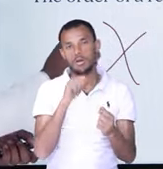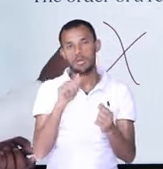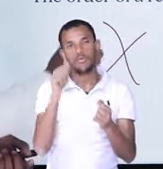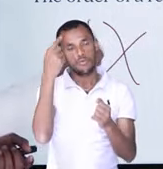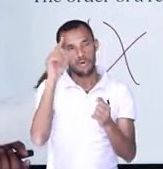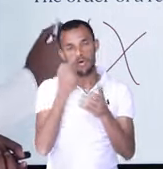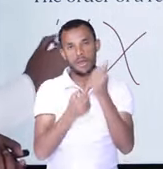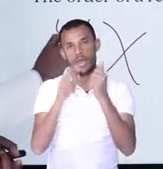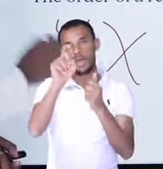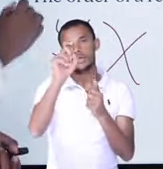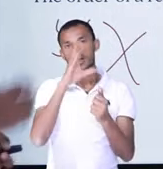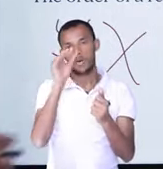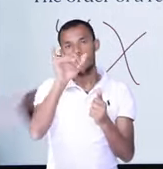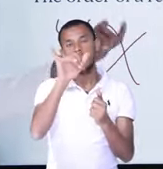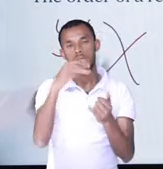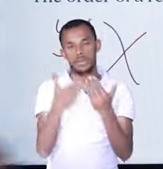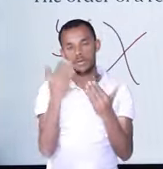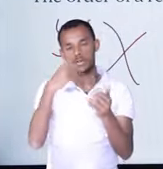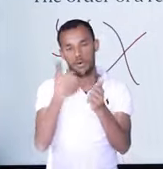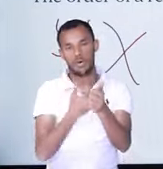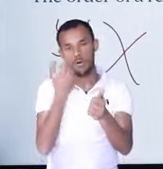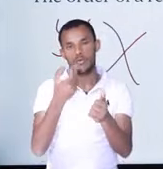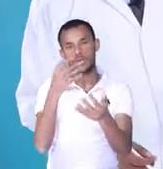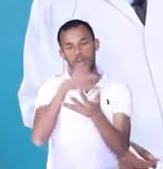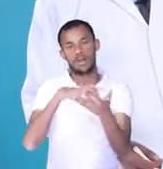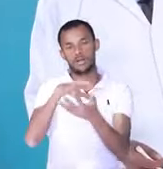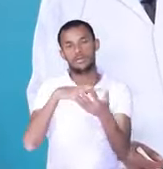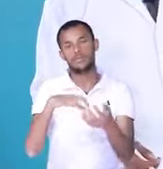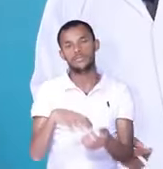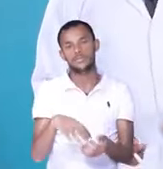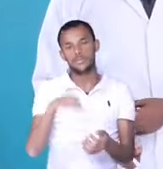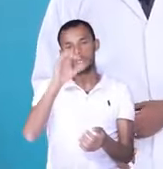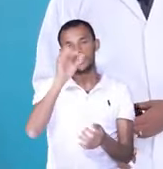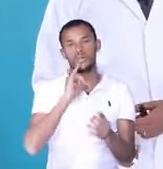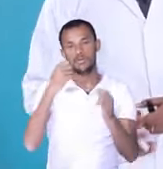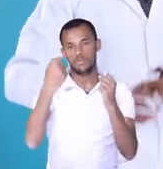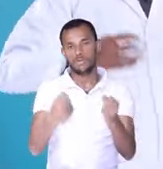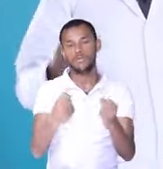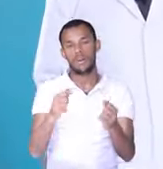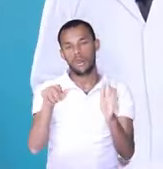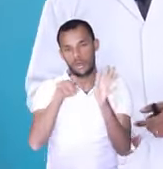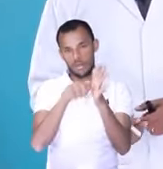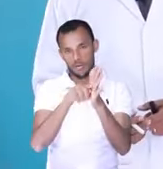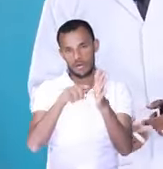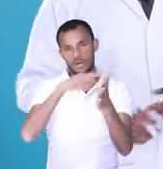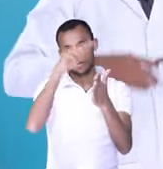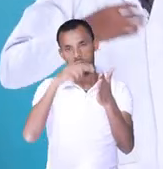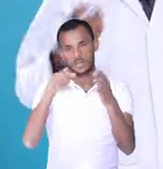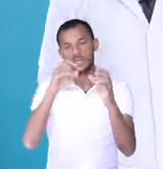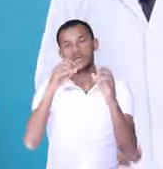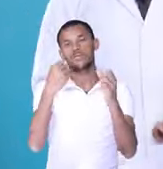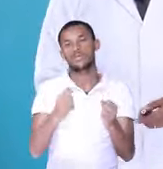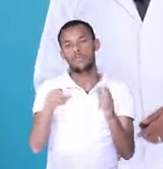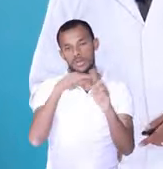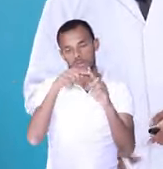for X, X and Y. Simply the order of the reaction. 0 is possible. Negative integer possible. Positive